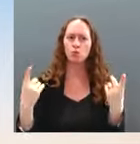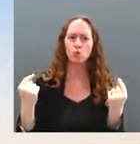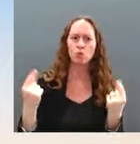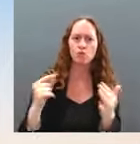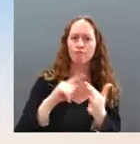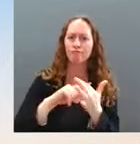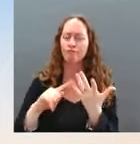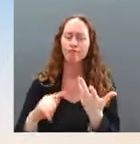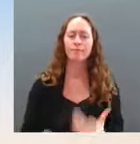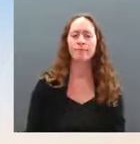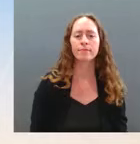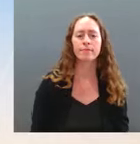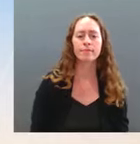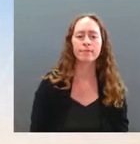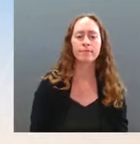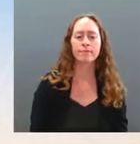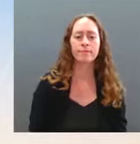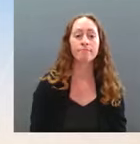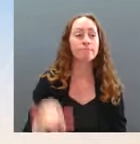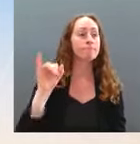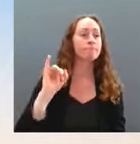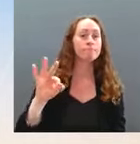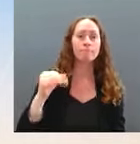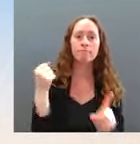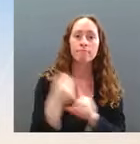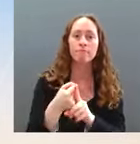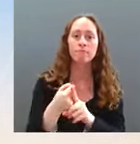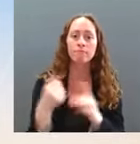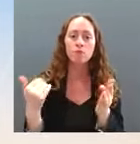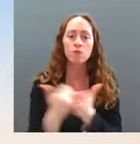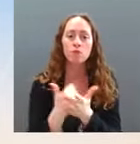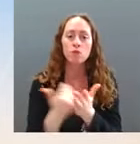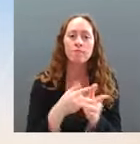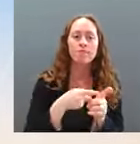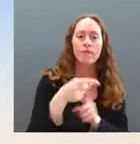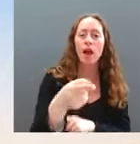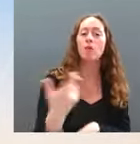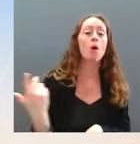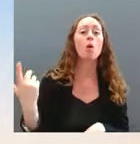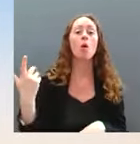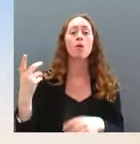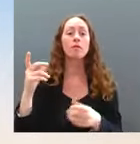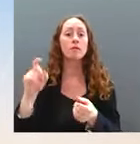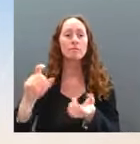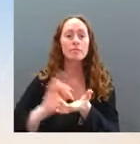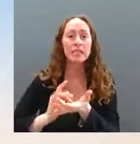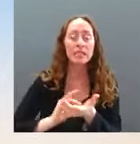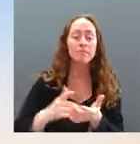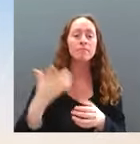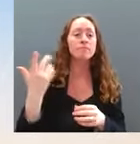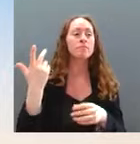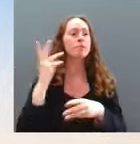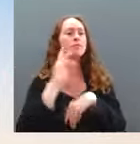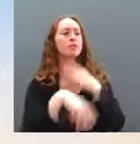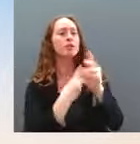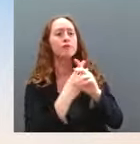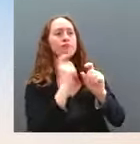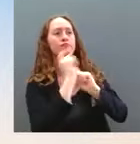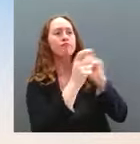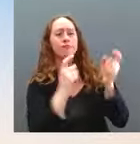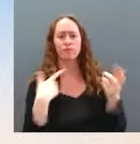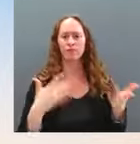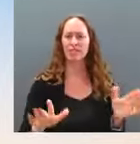prevent shutdowns, vaccinate the world. We expected there to be ups and downs and increases. And